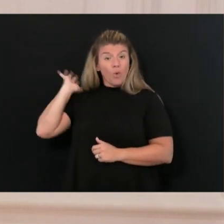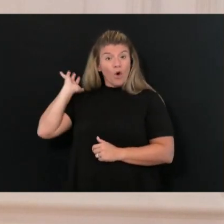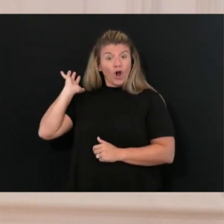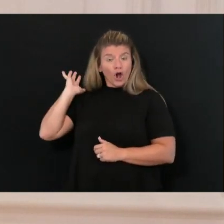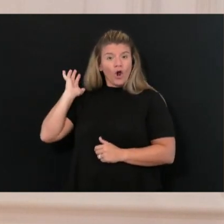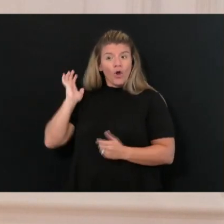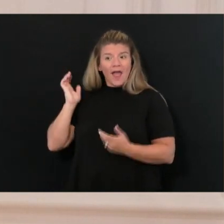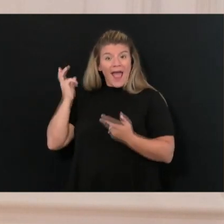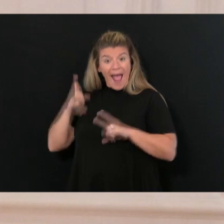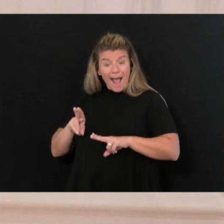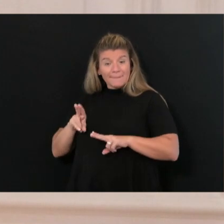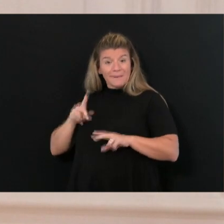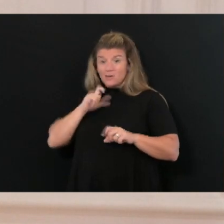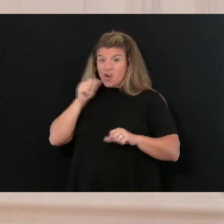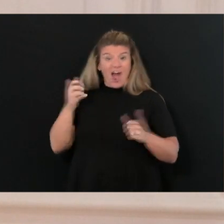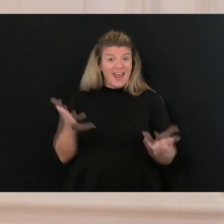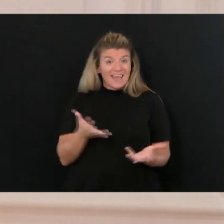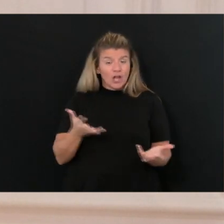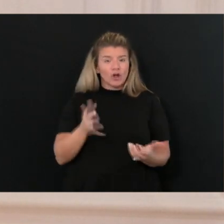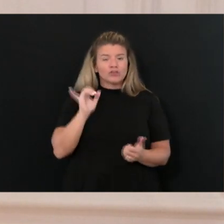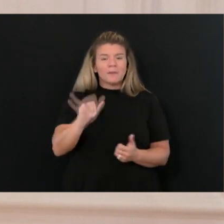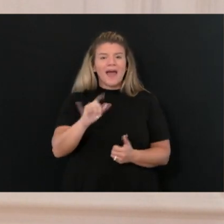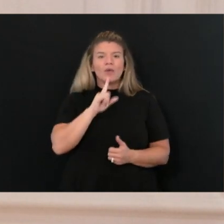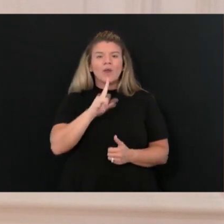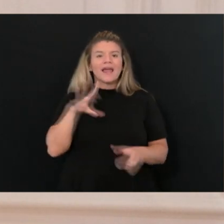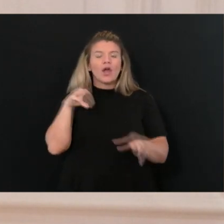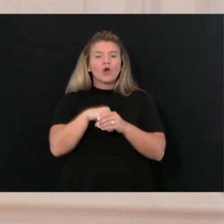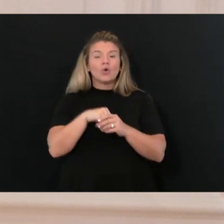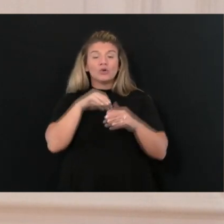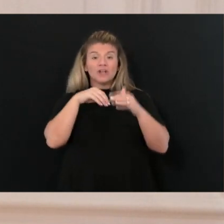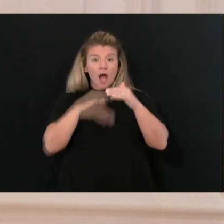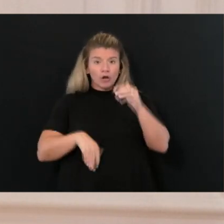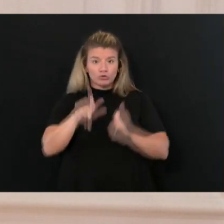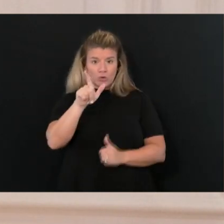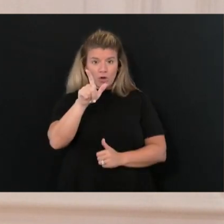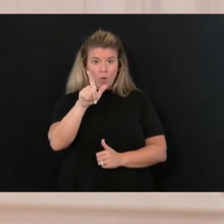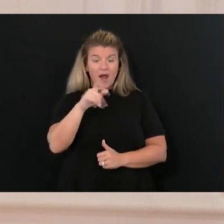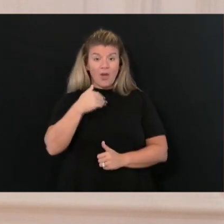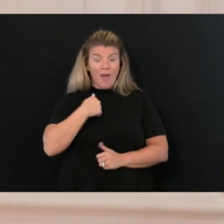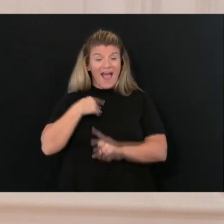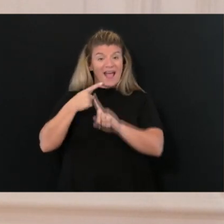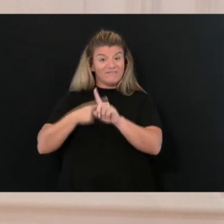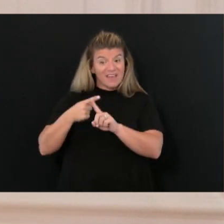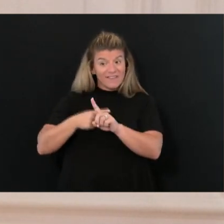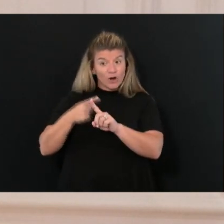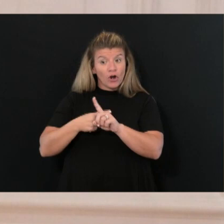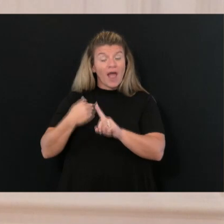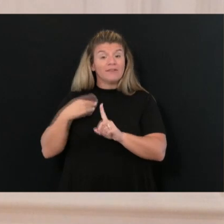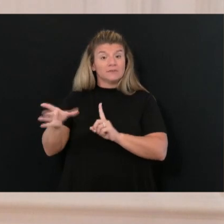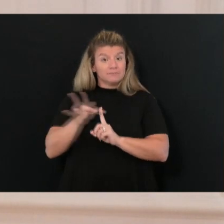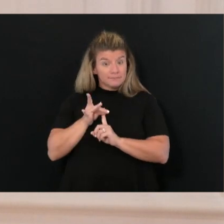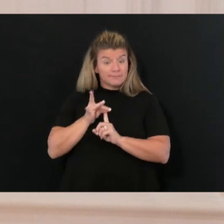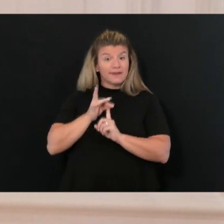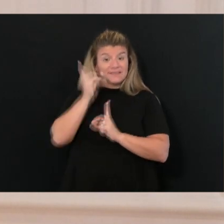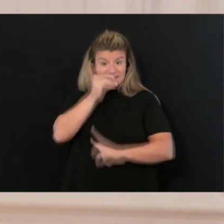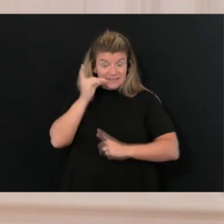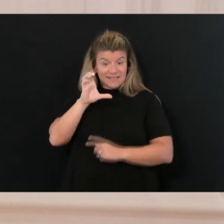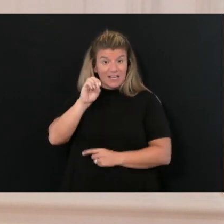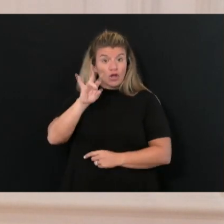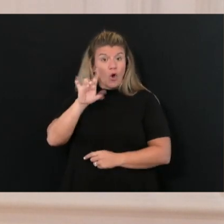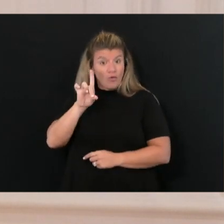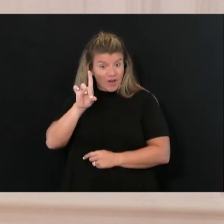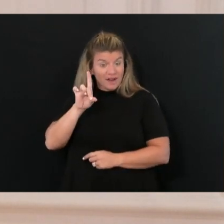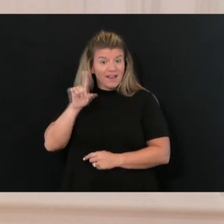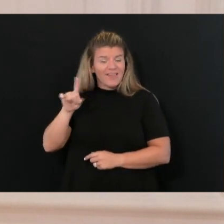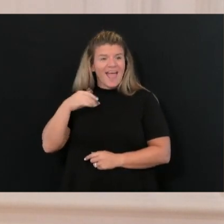years old or less who have fever, who have evidence of COVID infection, on average about